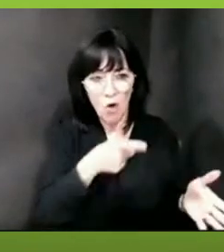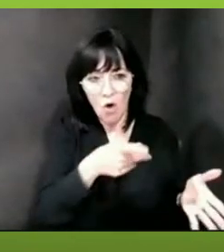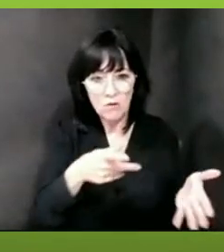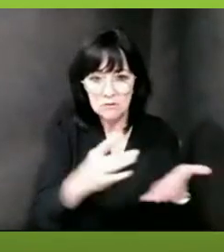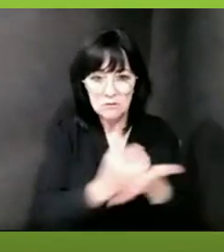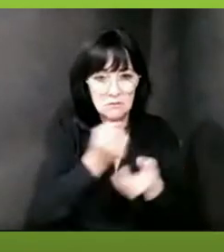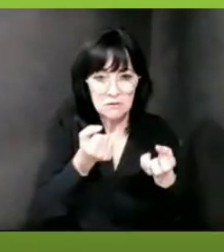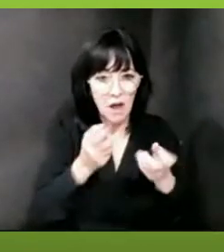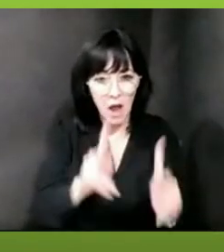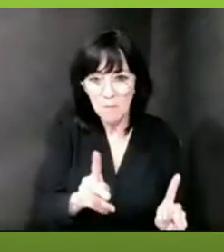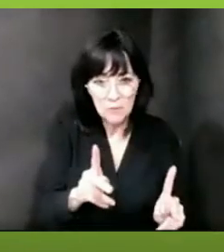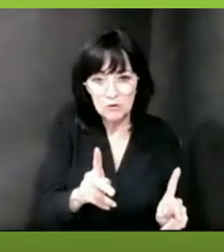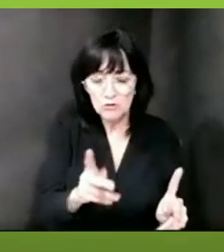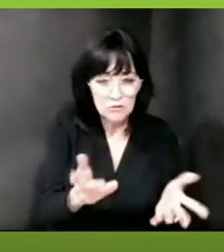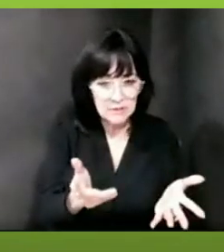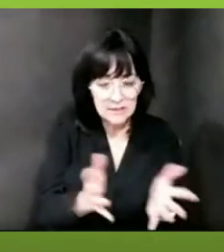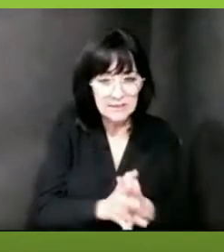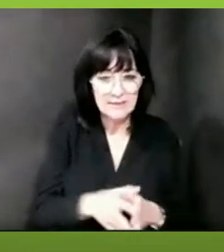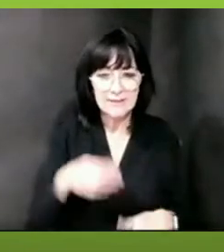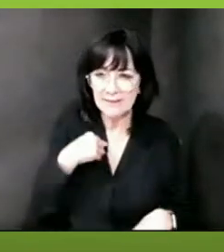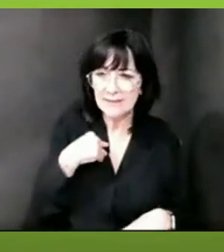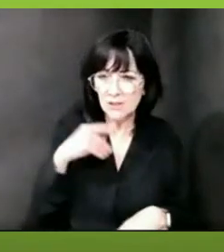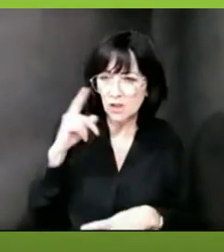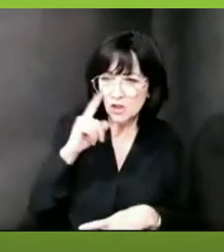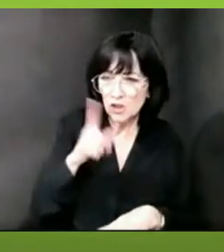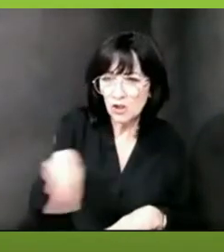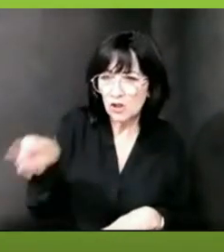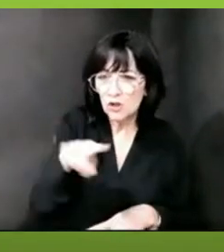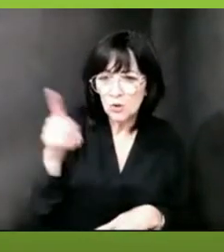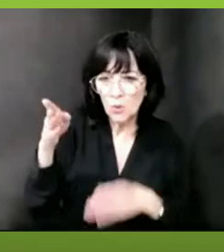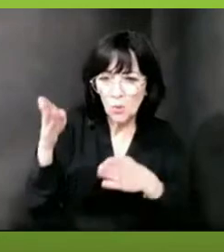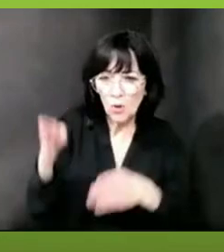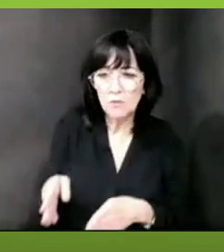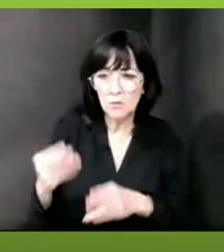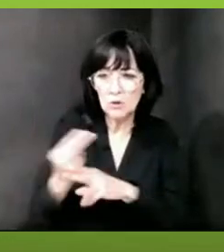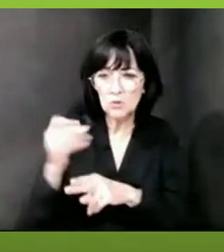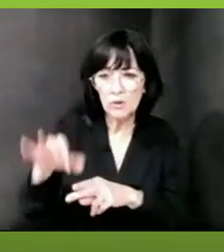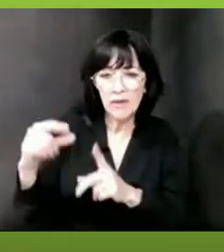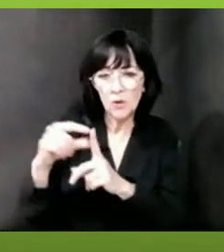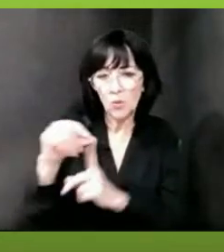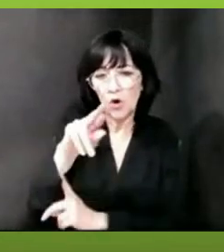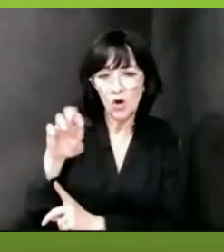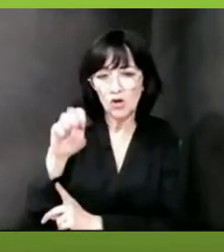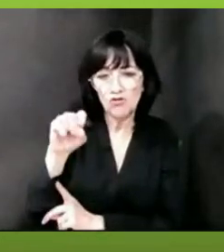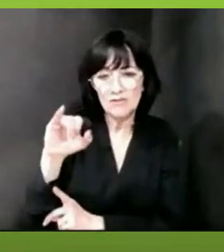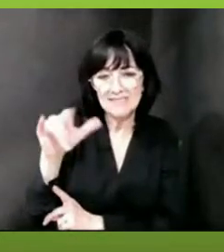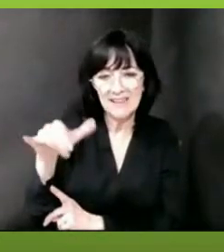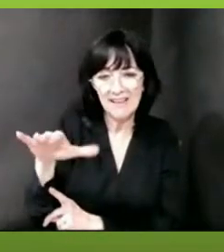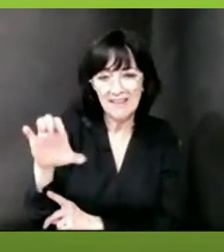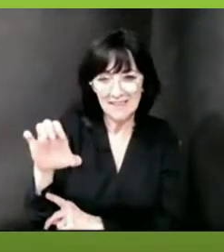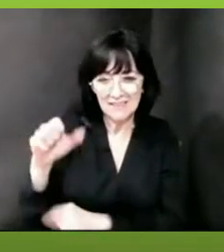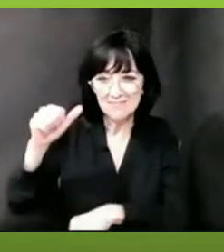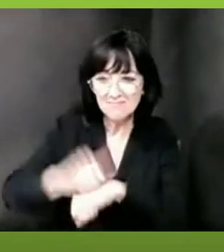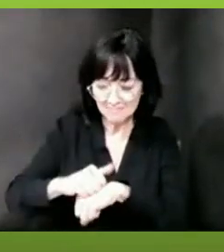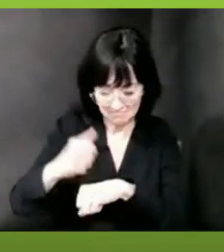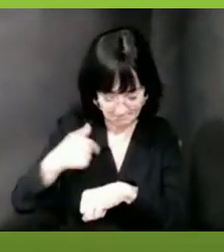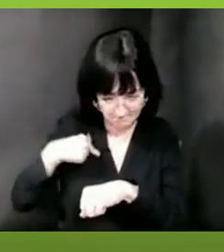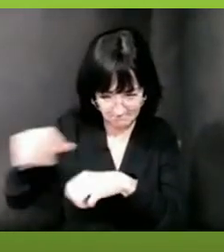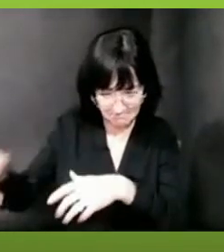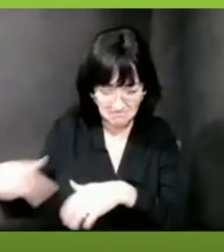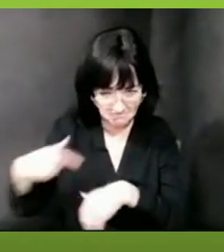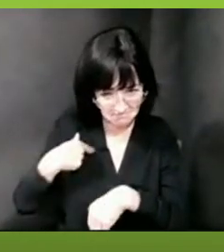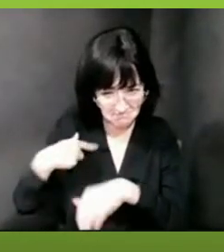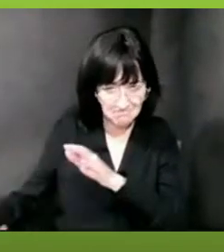it. I heard that word from someone else during this panel, and clearly it's a big one. I'm using it too.